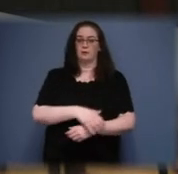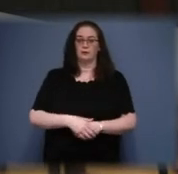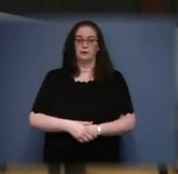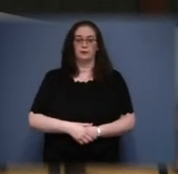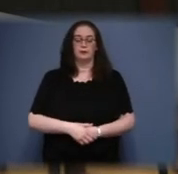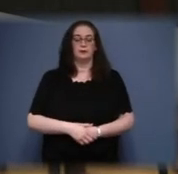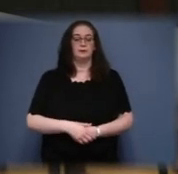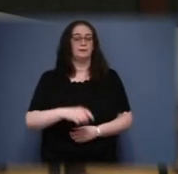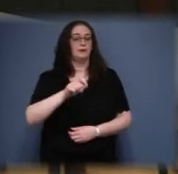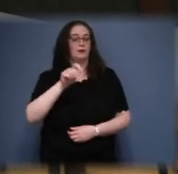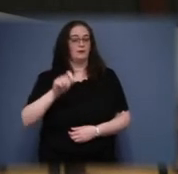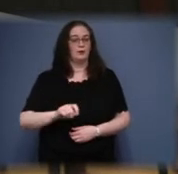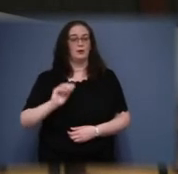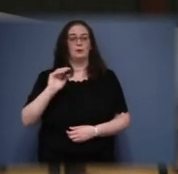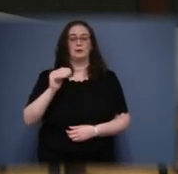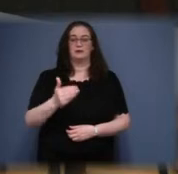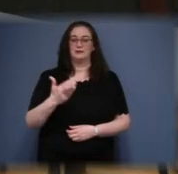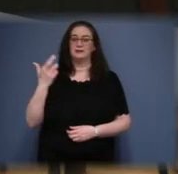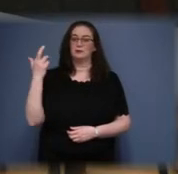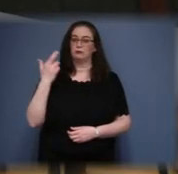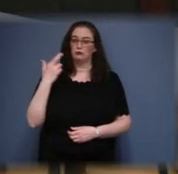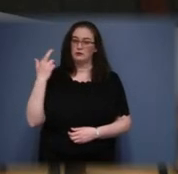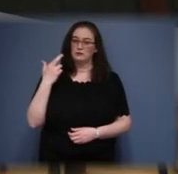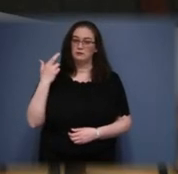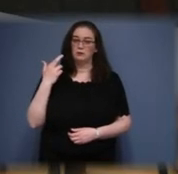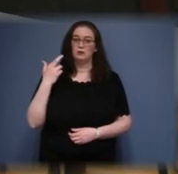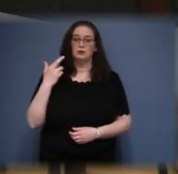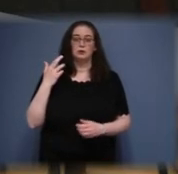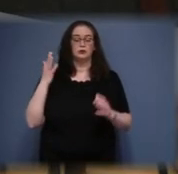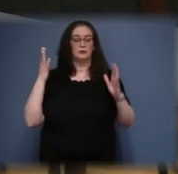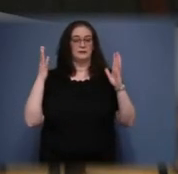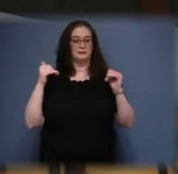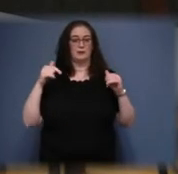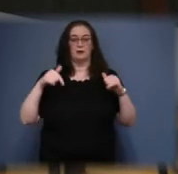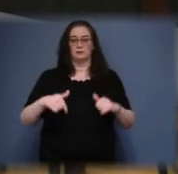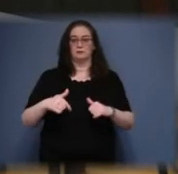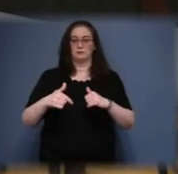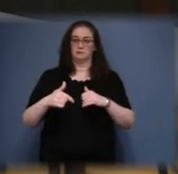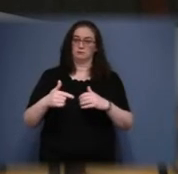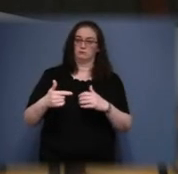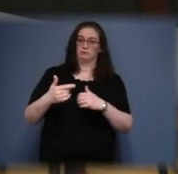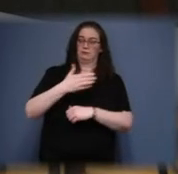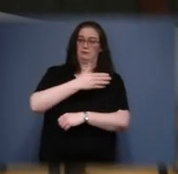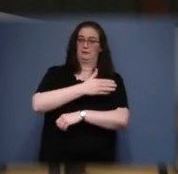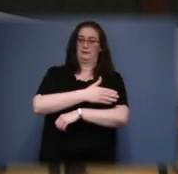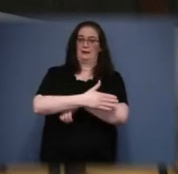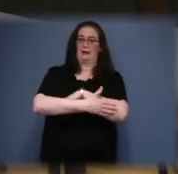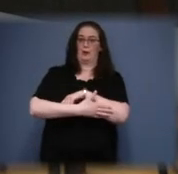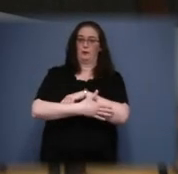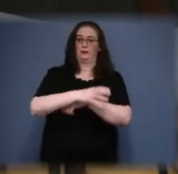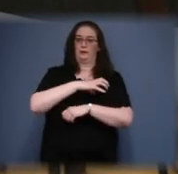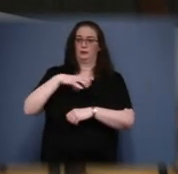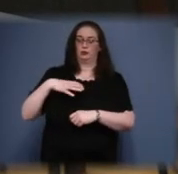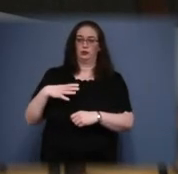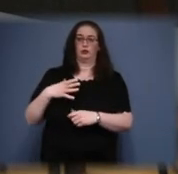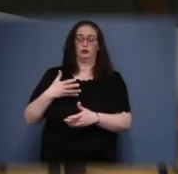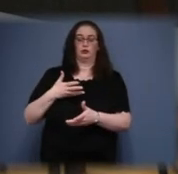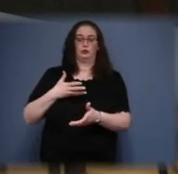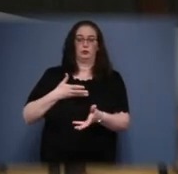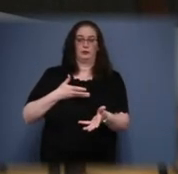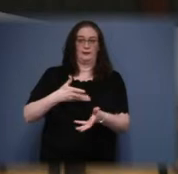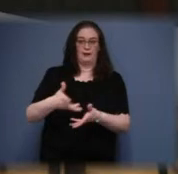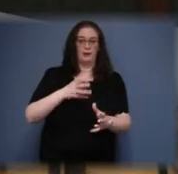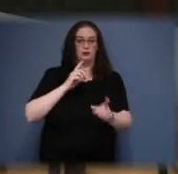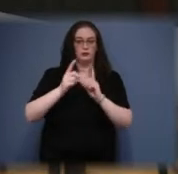Therefore, it would seem reasonable to expect this county commissioner to engage in dialogue